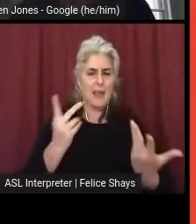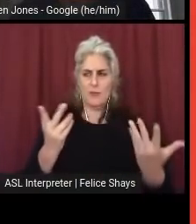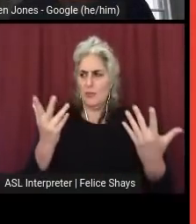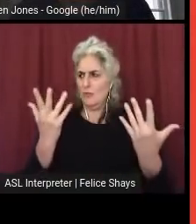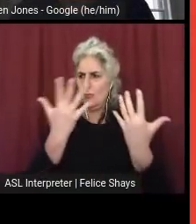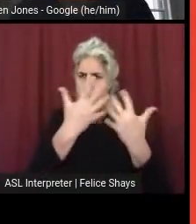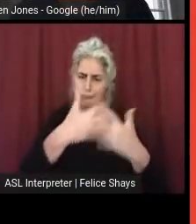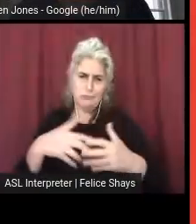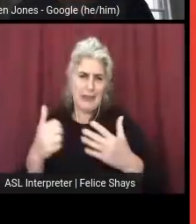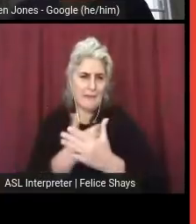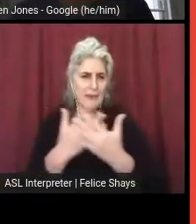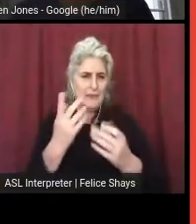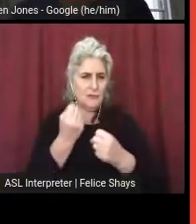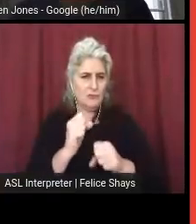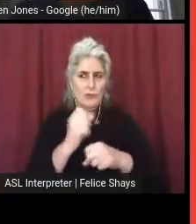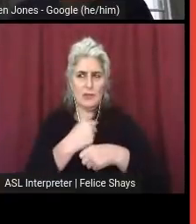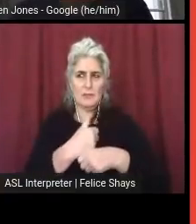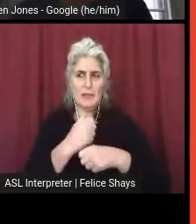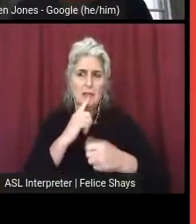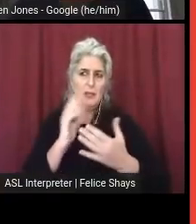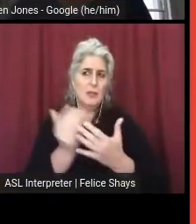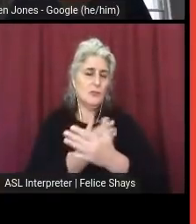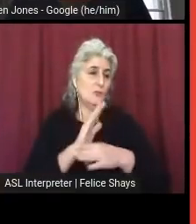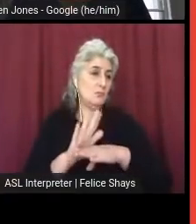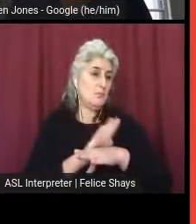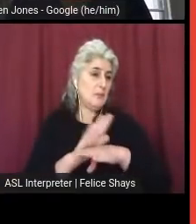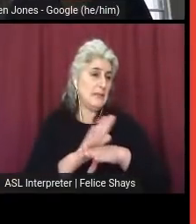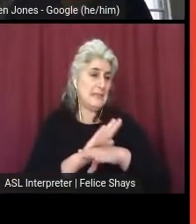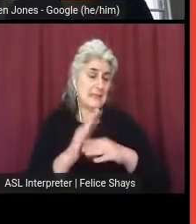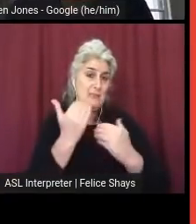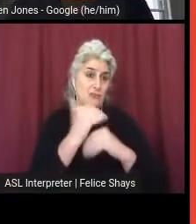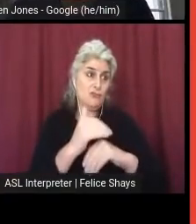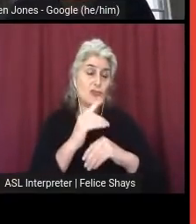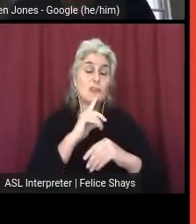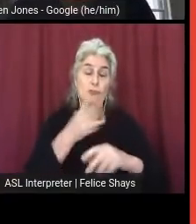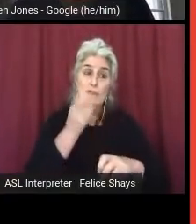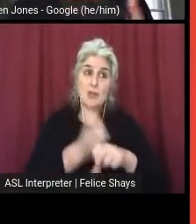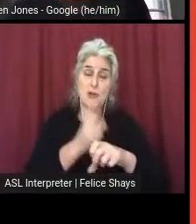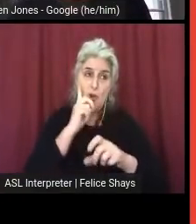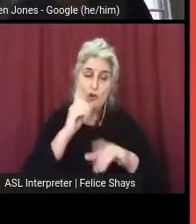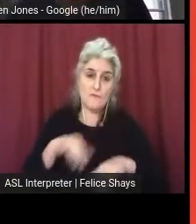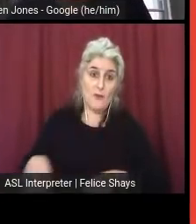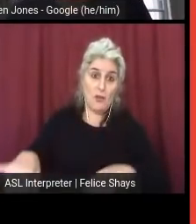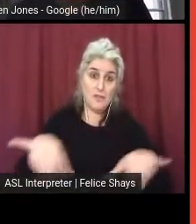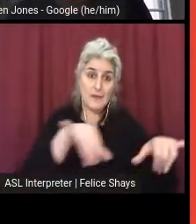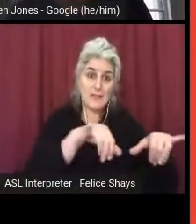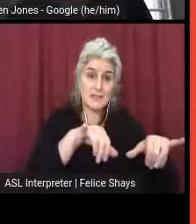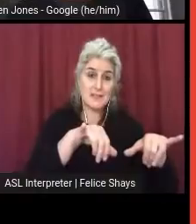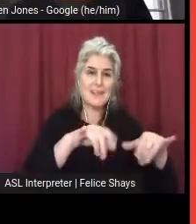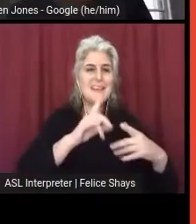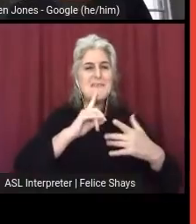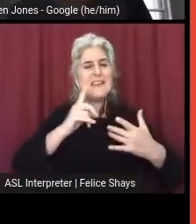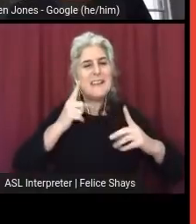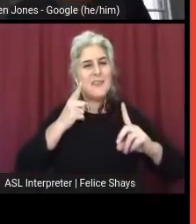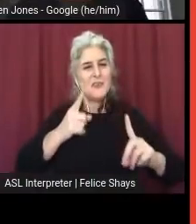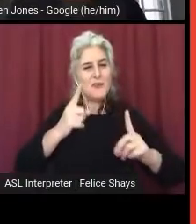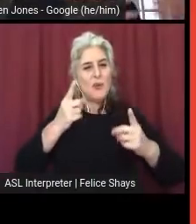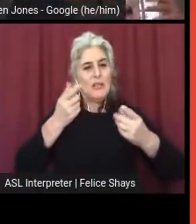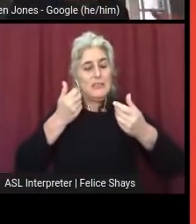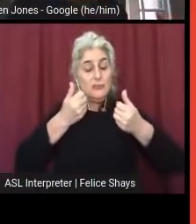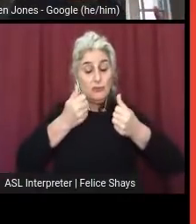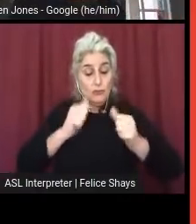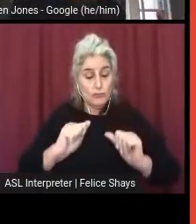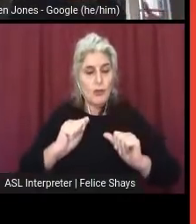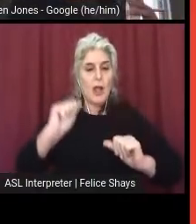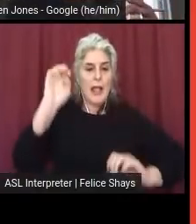in a way when business constraints are very dire for all of us? It is to evolve through experimentation. There